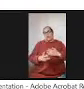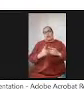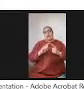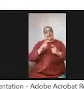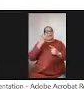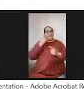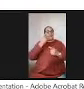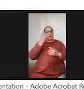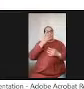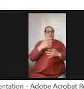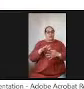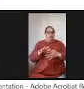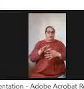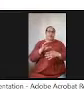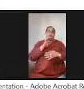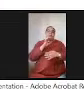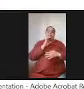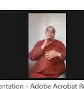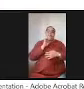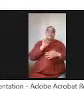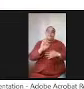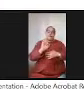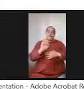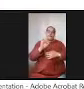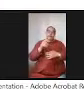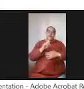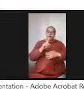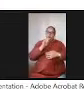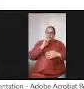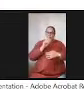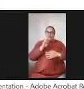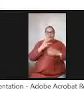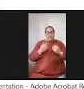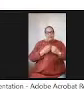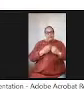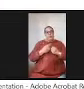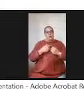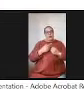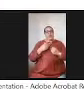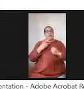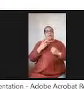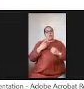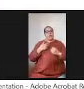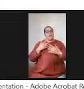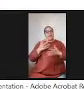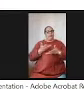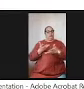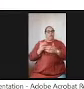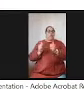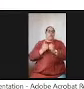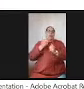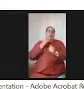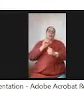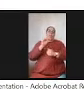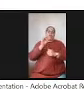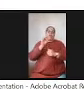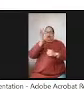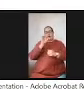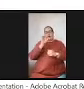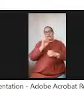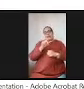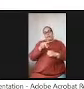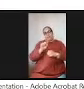had indicated, this is definitely something that we have been engaging with the South African Police Services